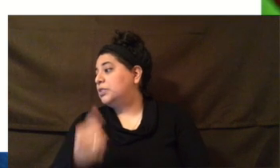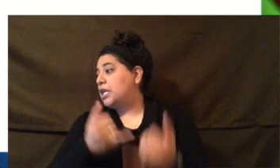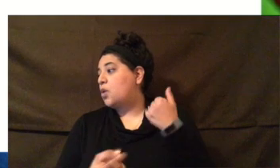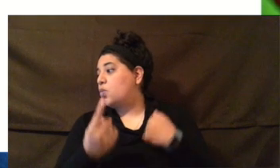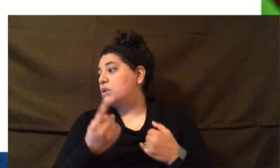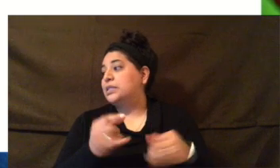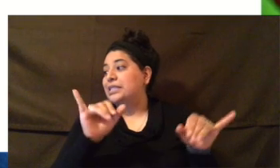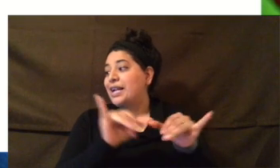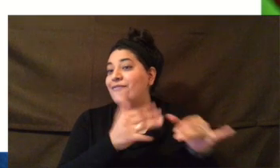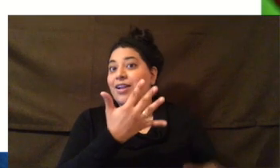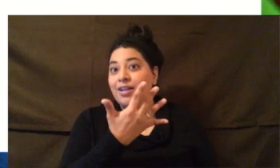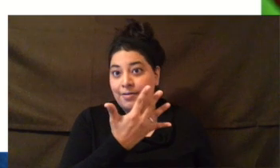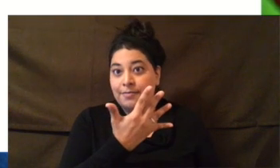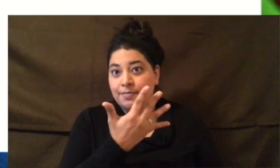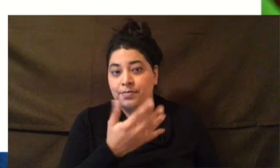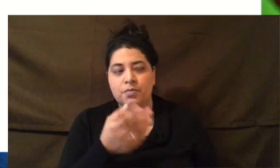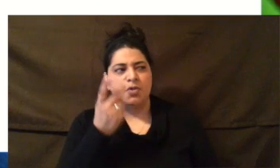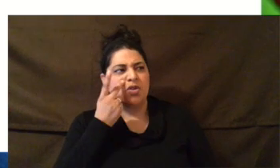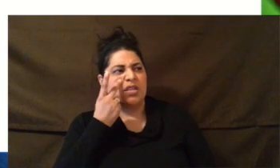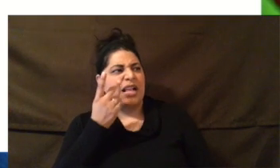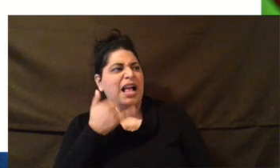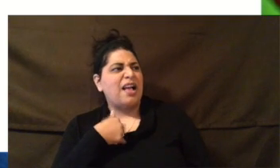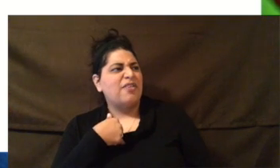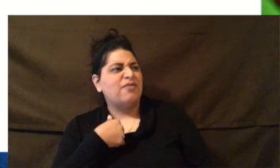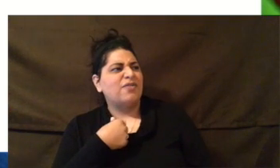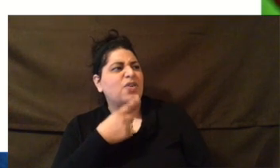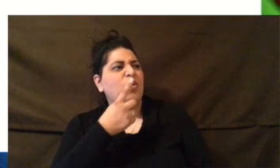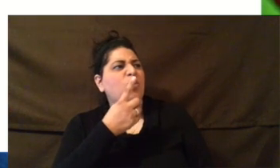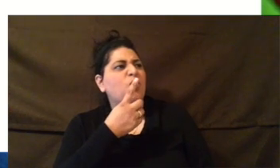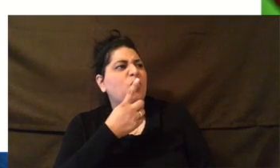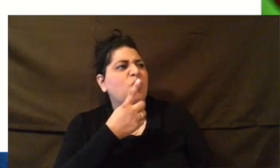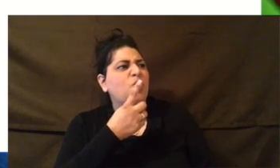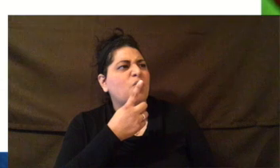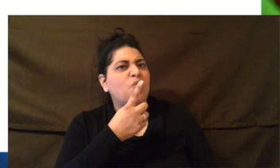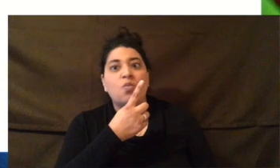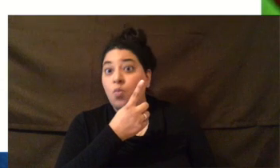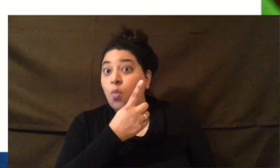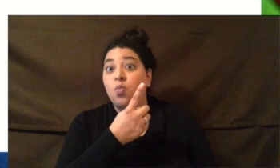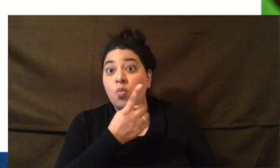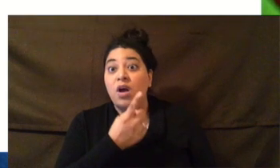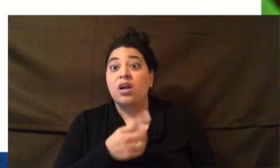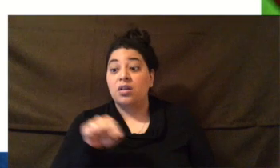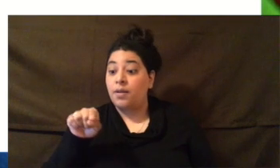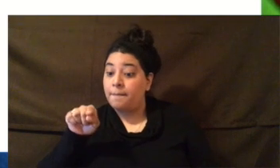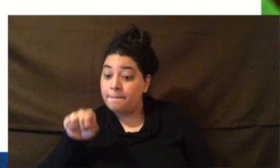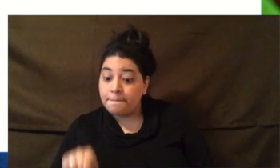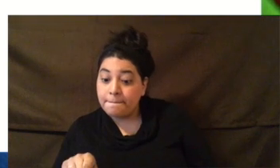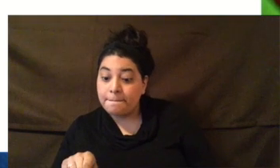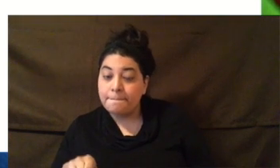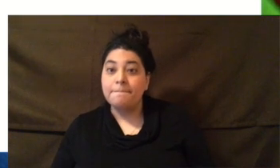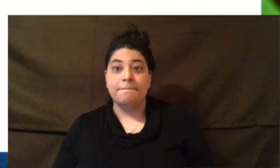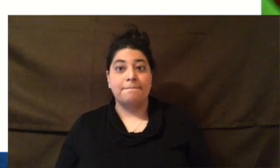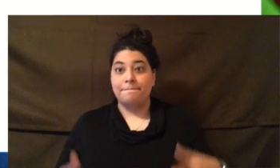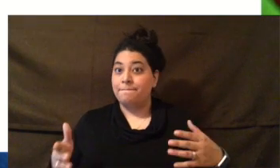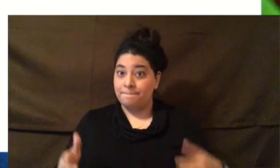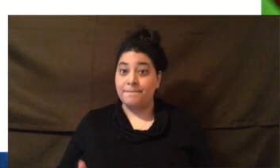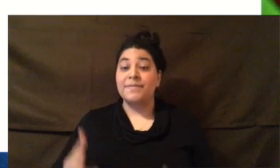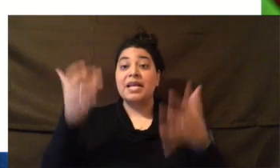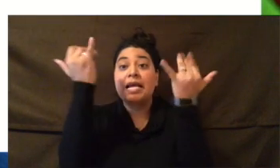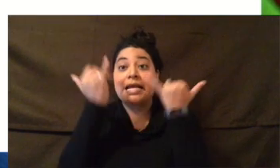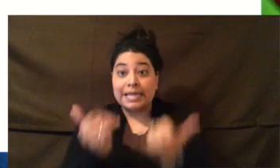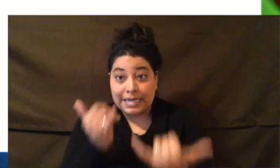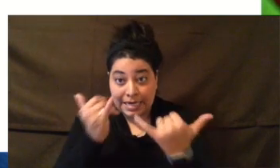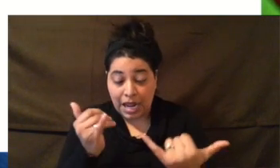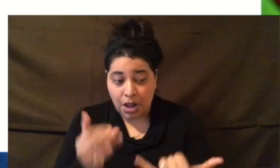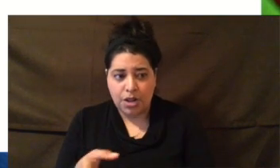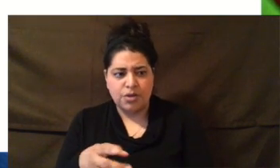Last one, 5. Looks like there's only 1 size 5, so we only need to mark it for 1. Now